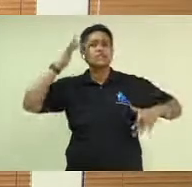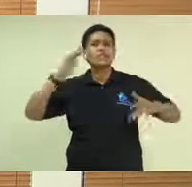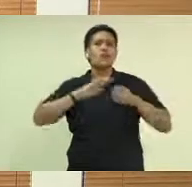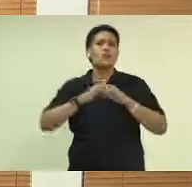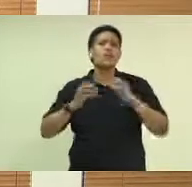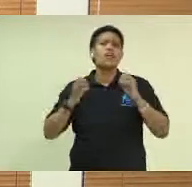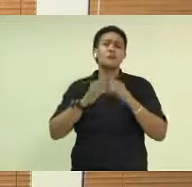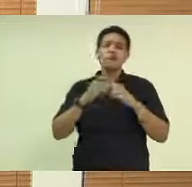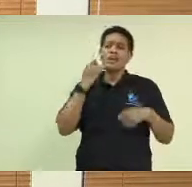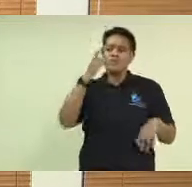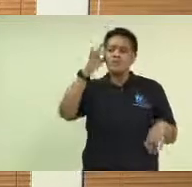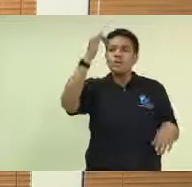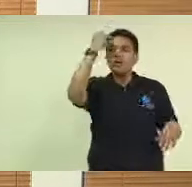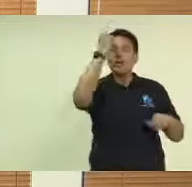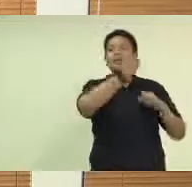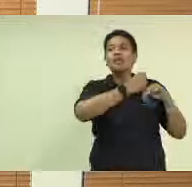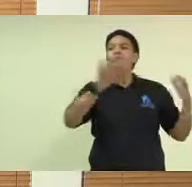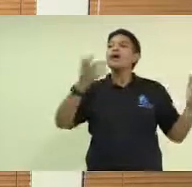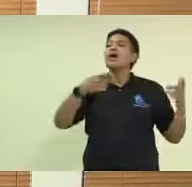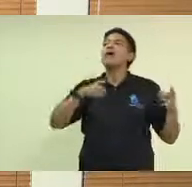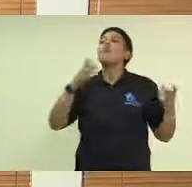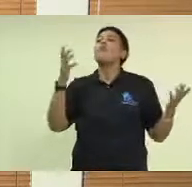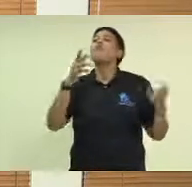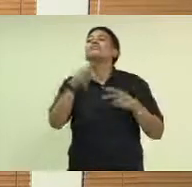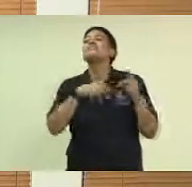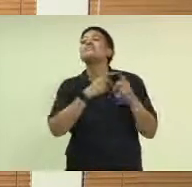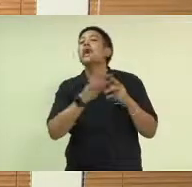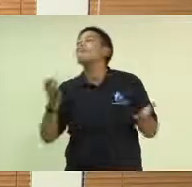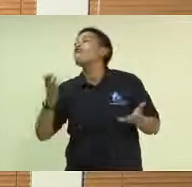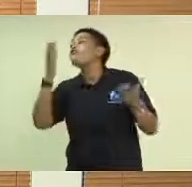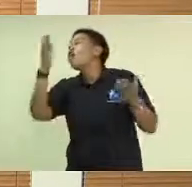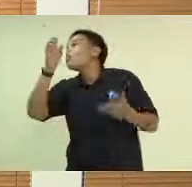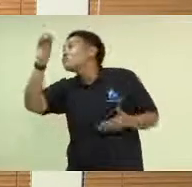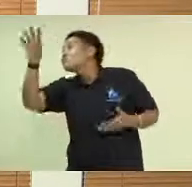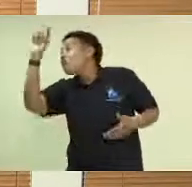of recommendations did you give to the government?